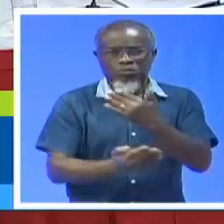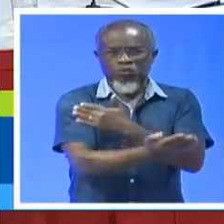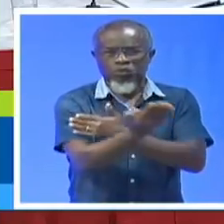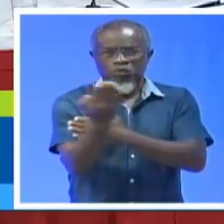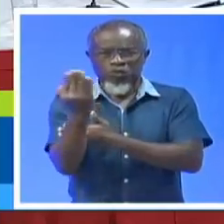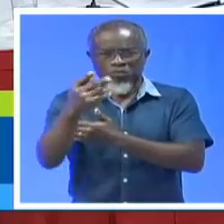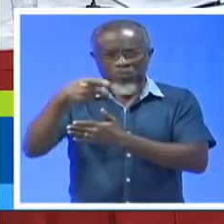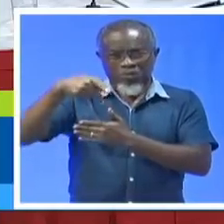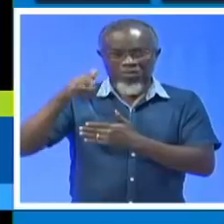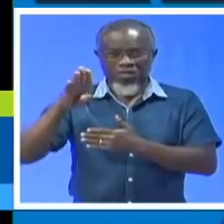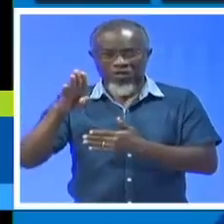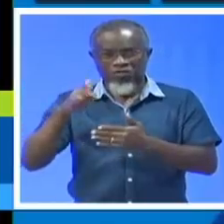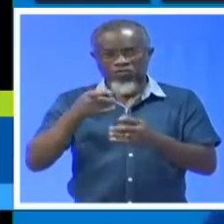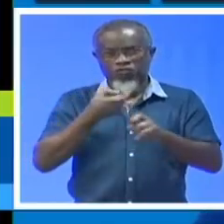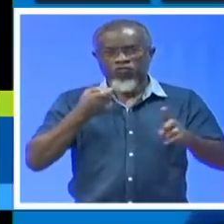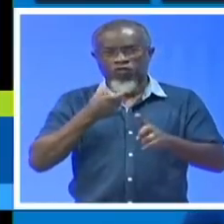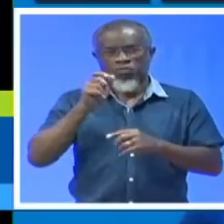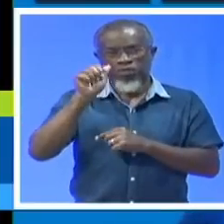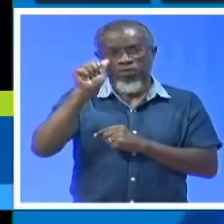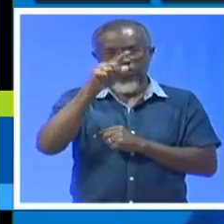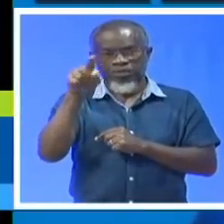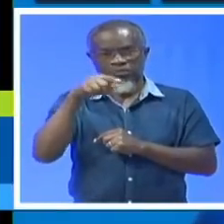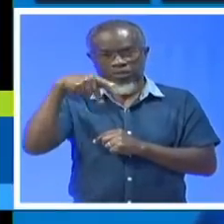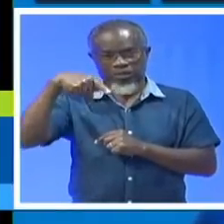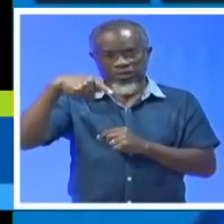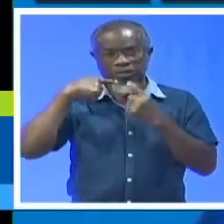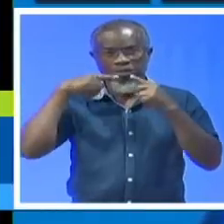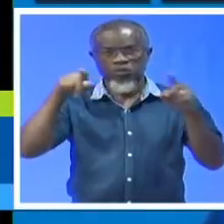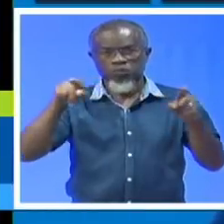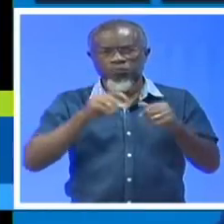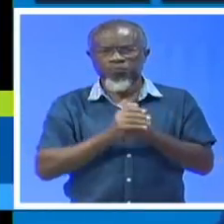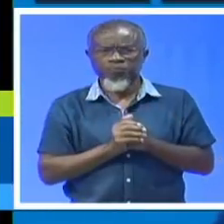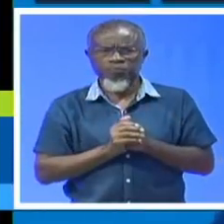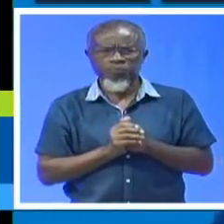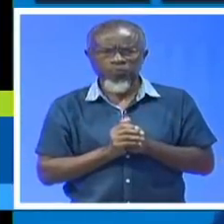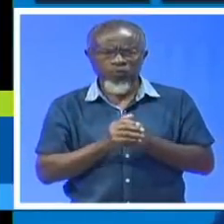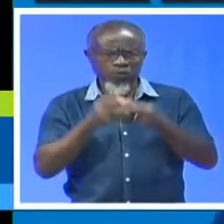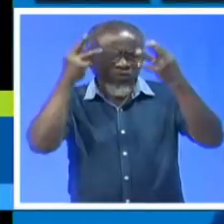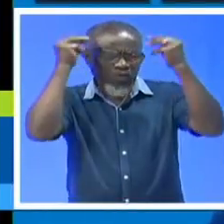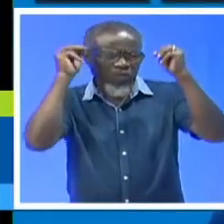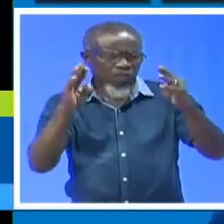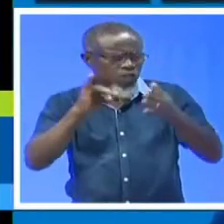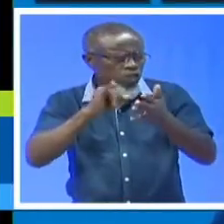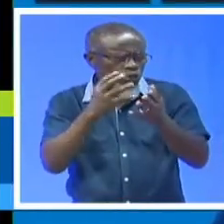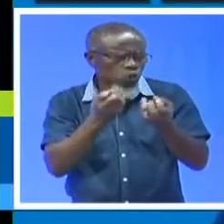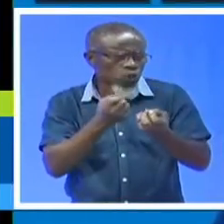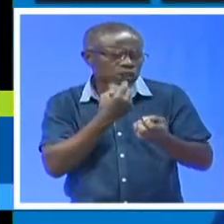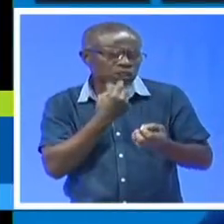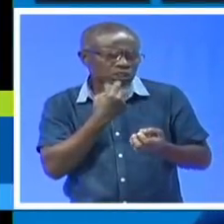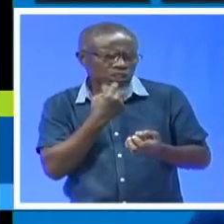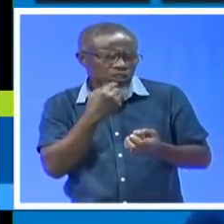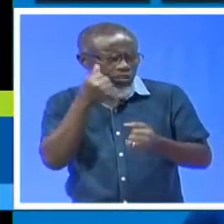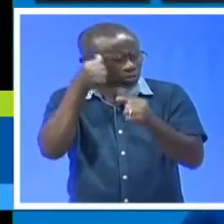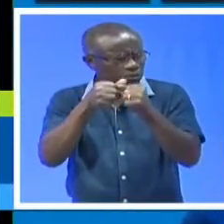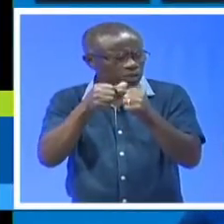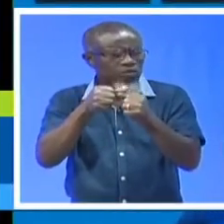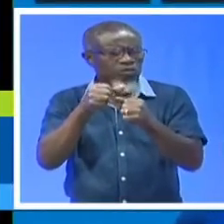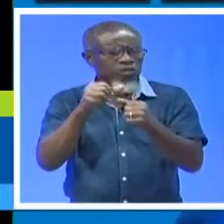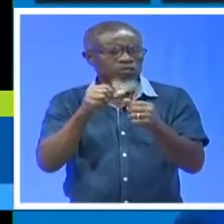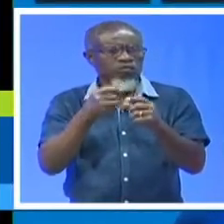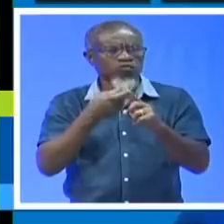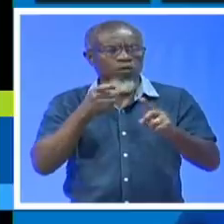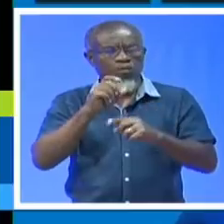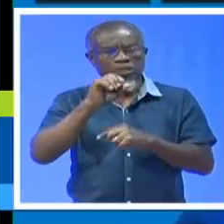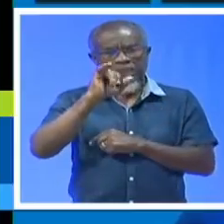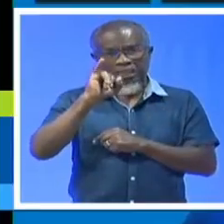Priya Bihari, azpnews.com. Minister, I just wanted to take up from the ICU issue.